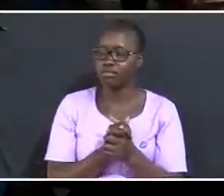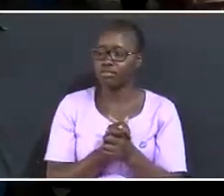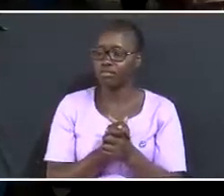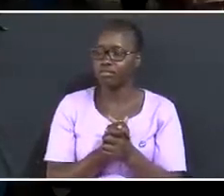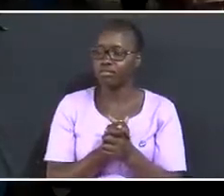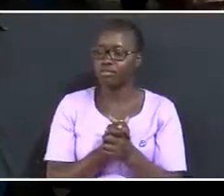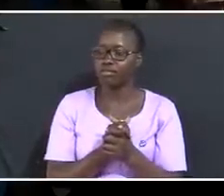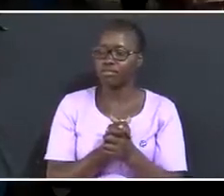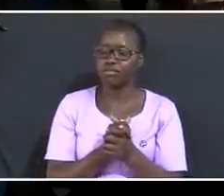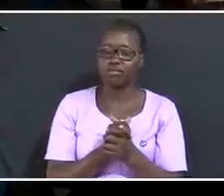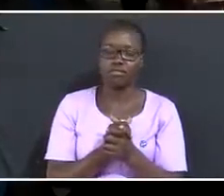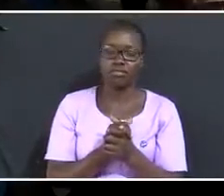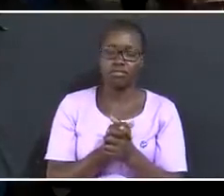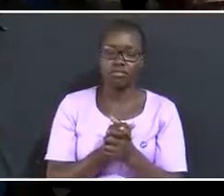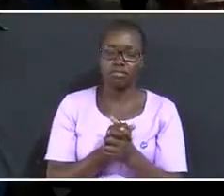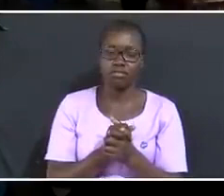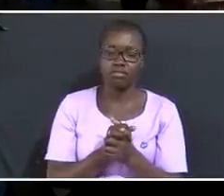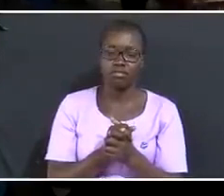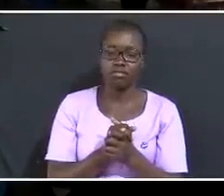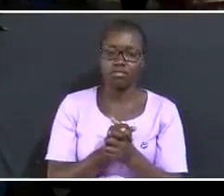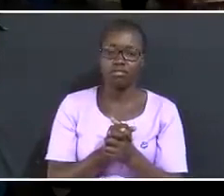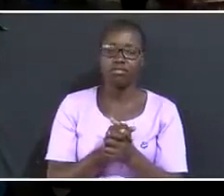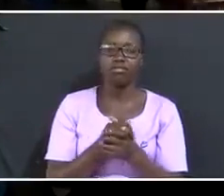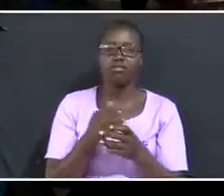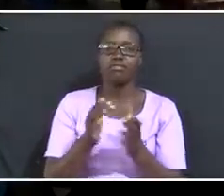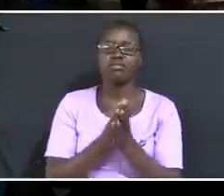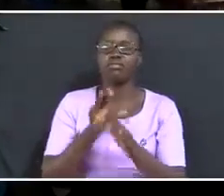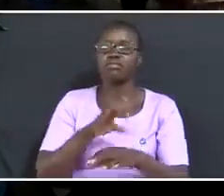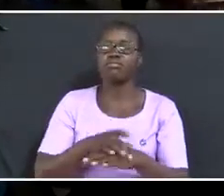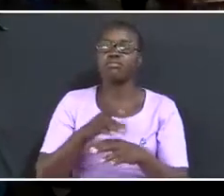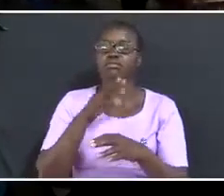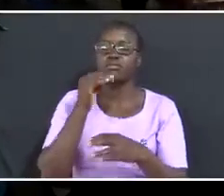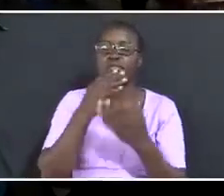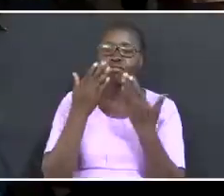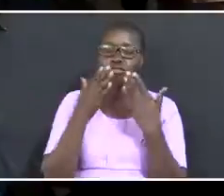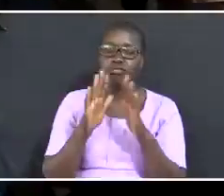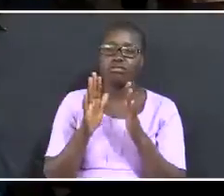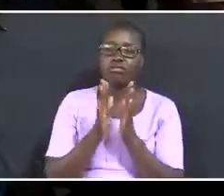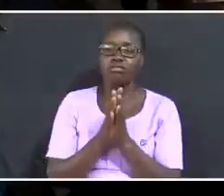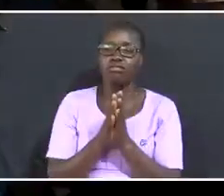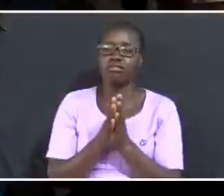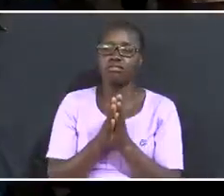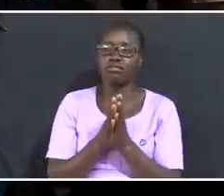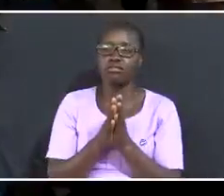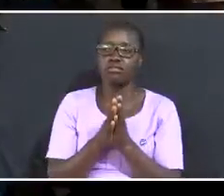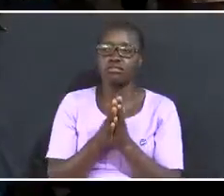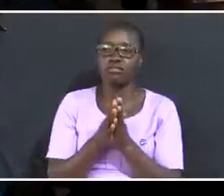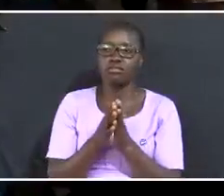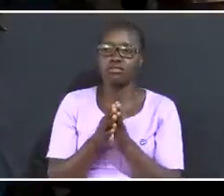That's what he said. Jesus responded to them. This defensive